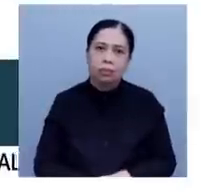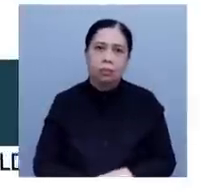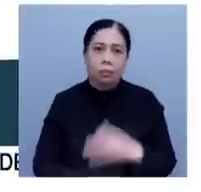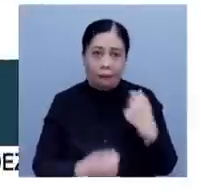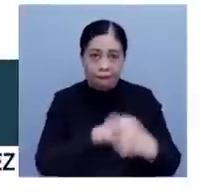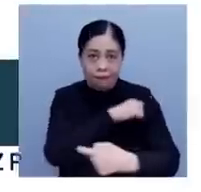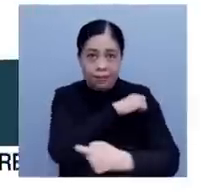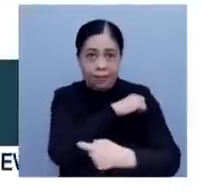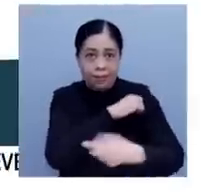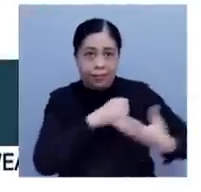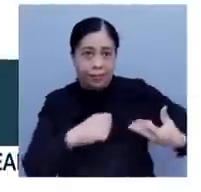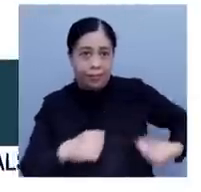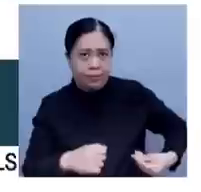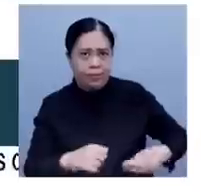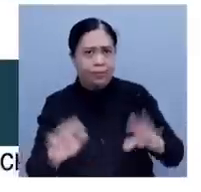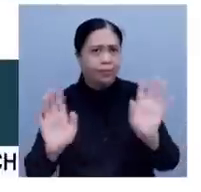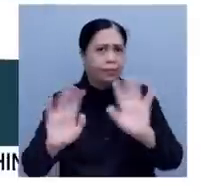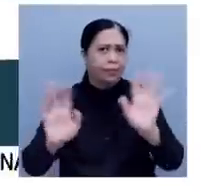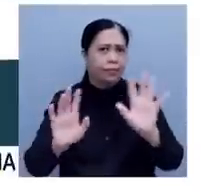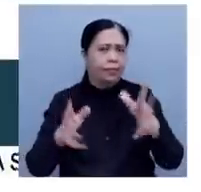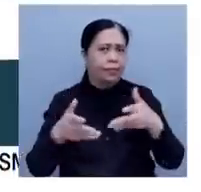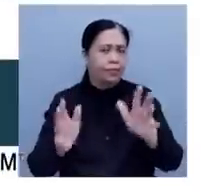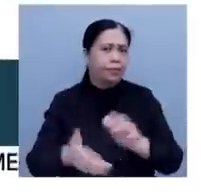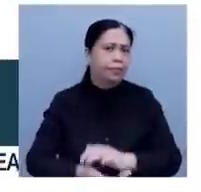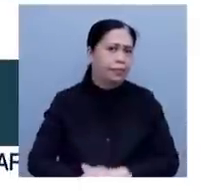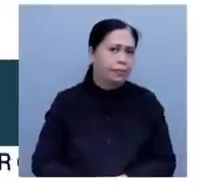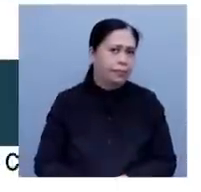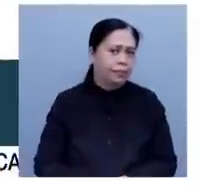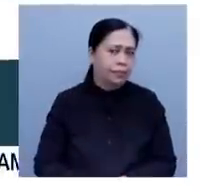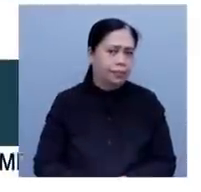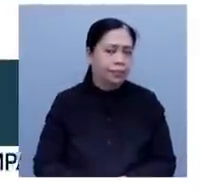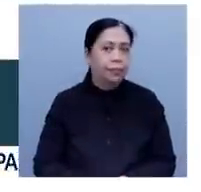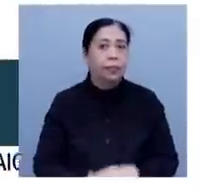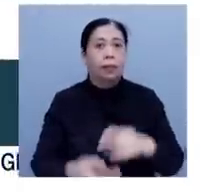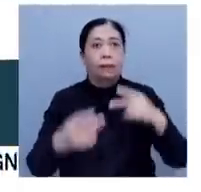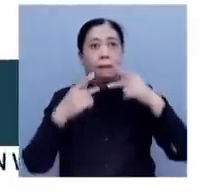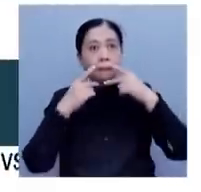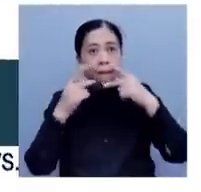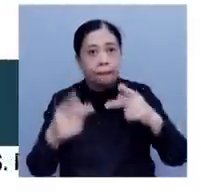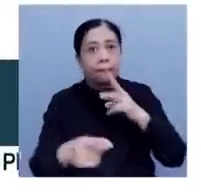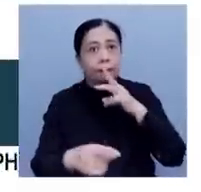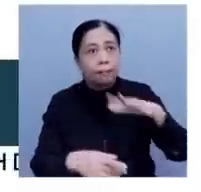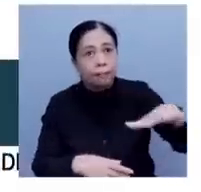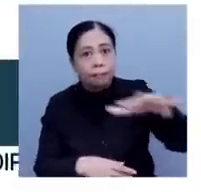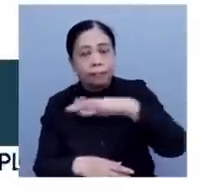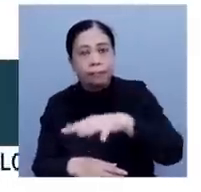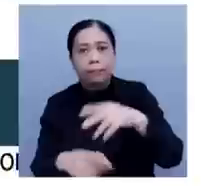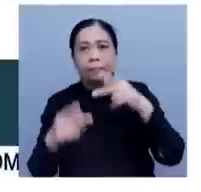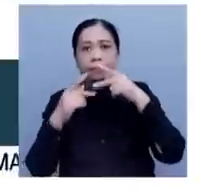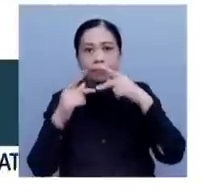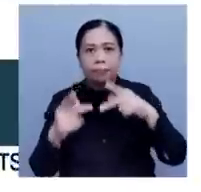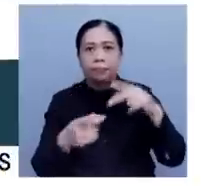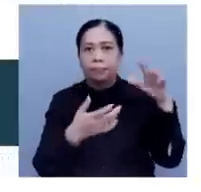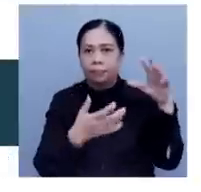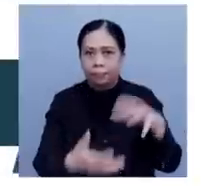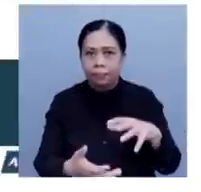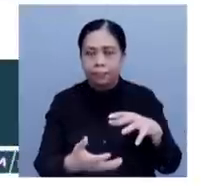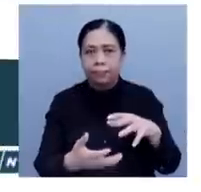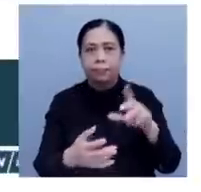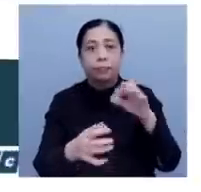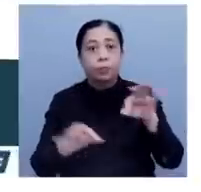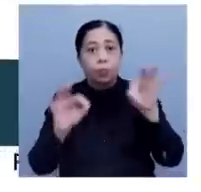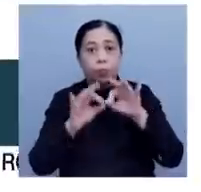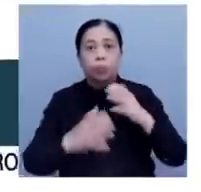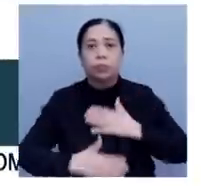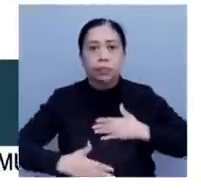corruption, hindi tayo dapat pumayag. Diba? Public waters are public wealth to be enjoyed by